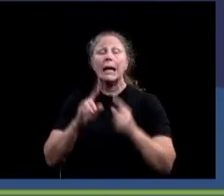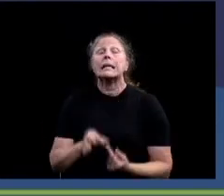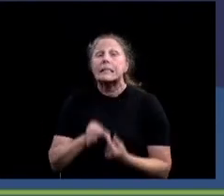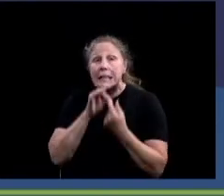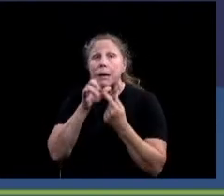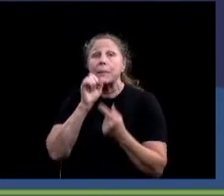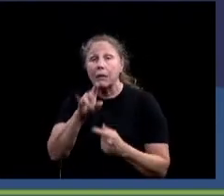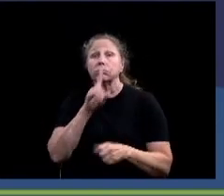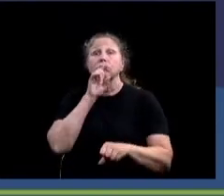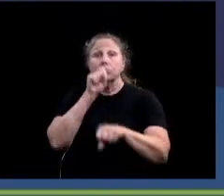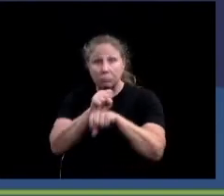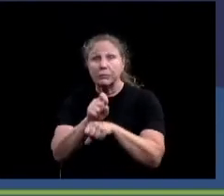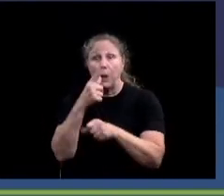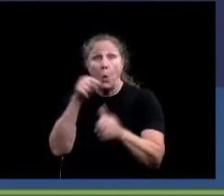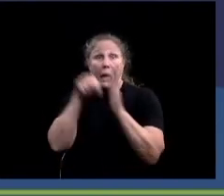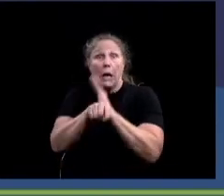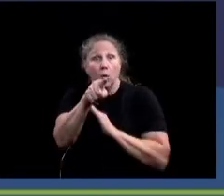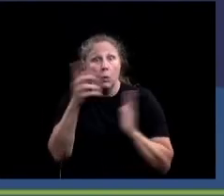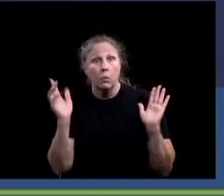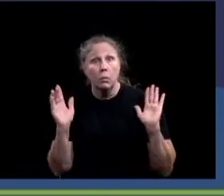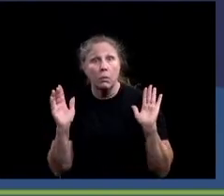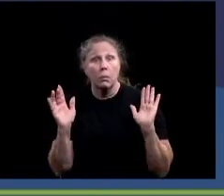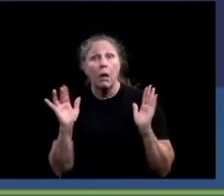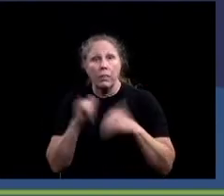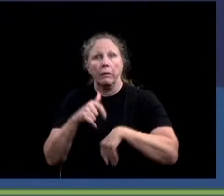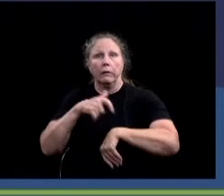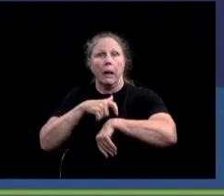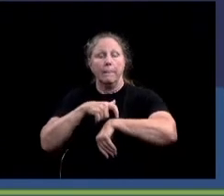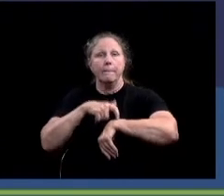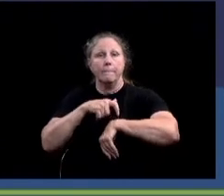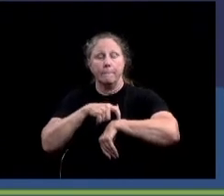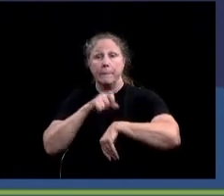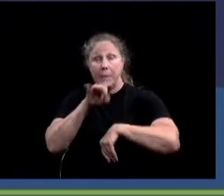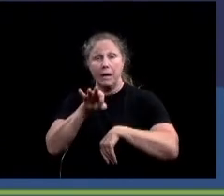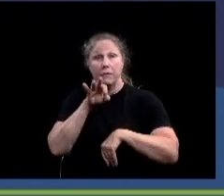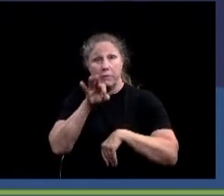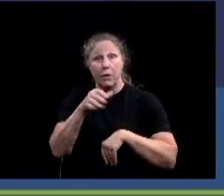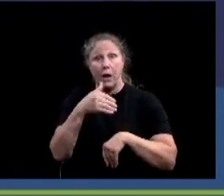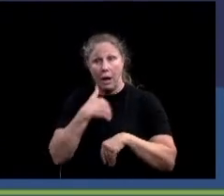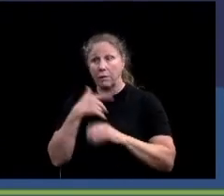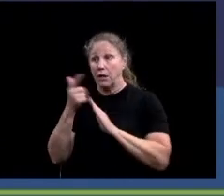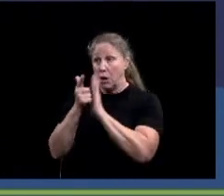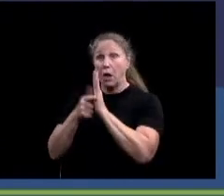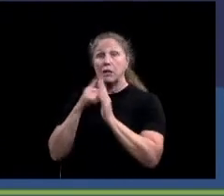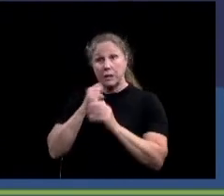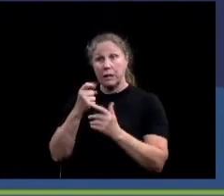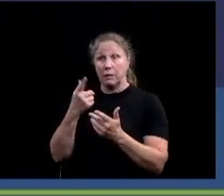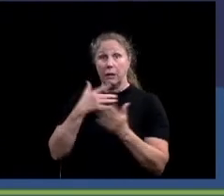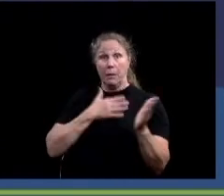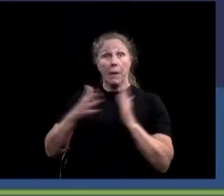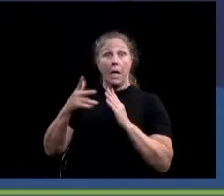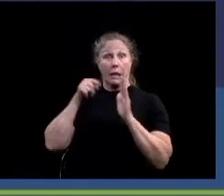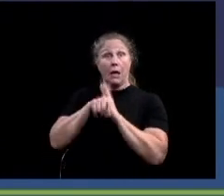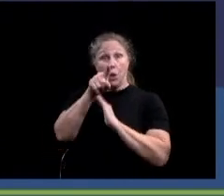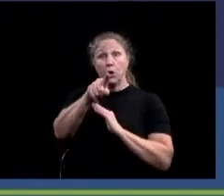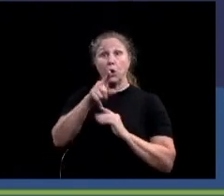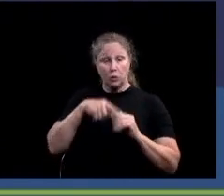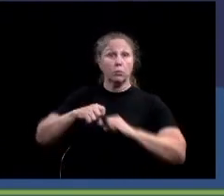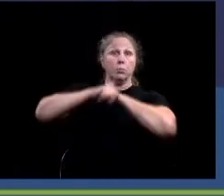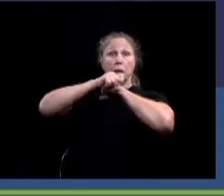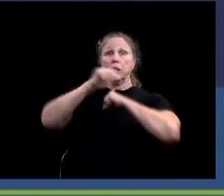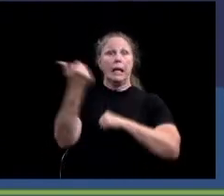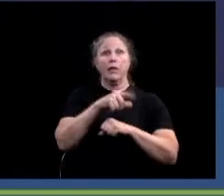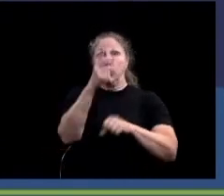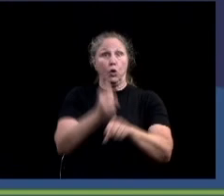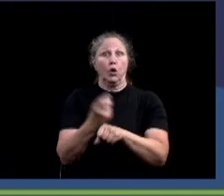point in time, if you're authorized under state law to use deadly force, it's pretty much anything you can use to defend yourself as a police officer and